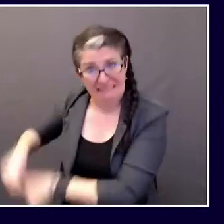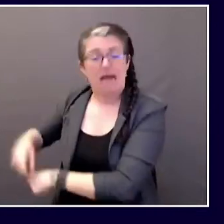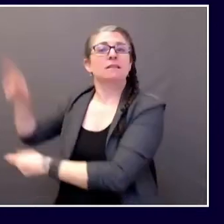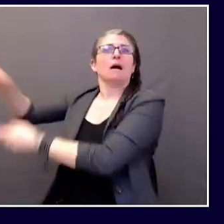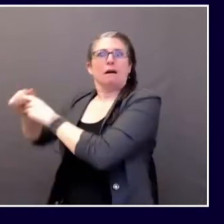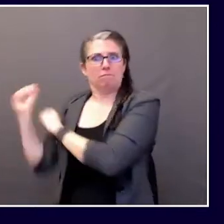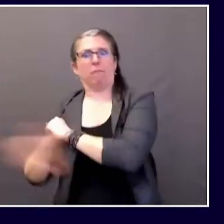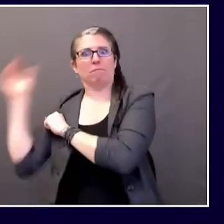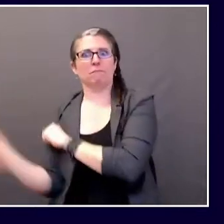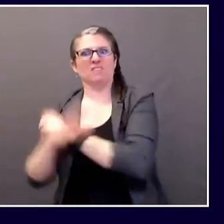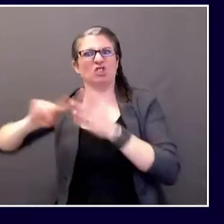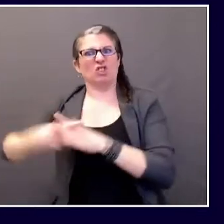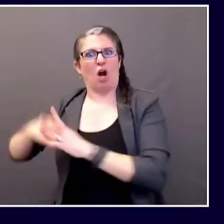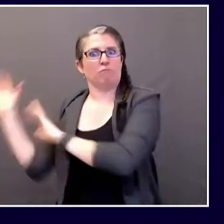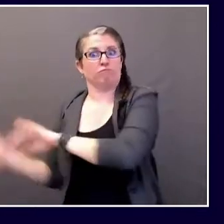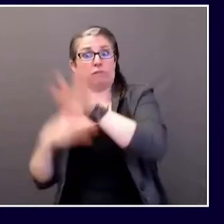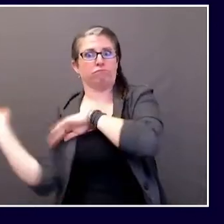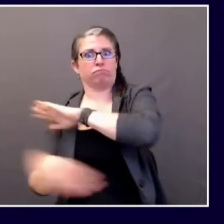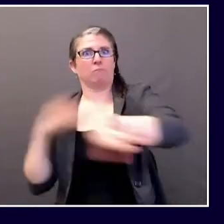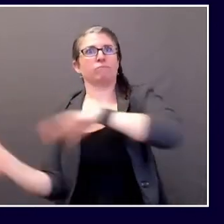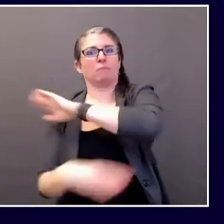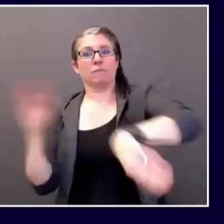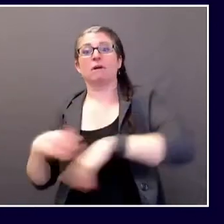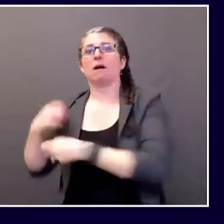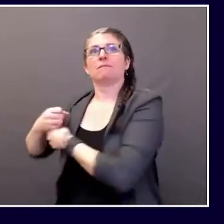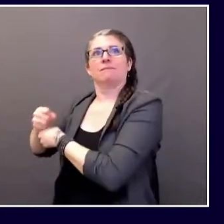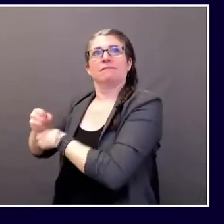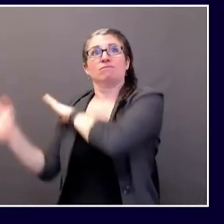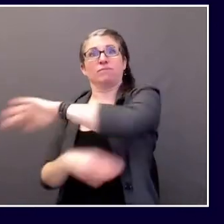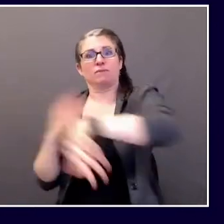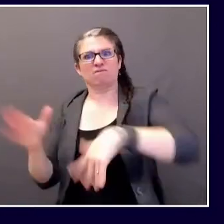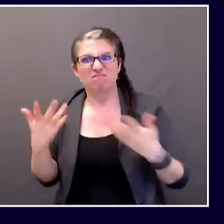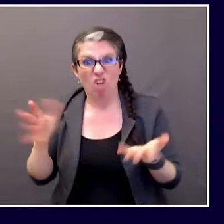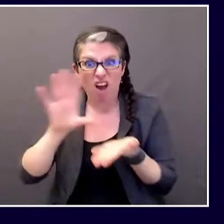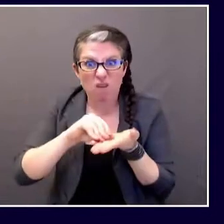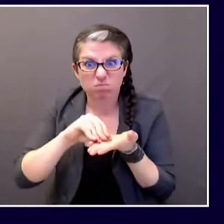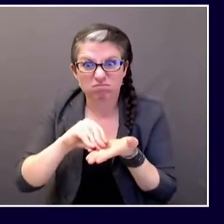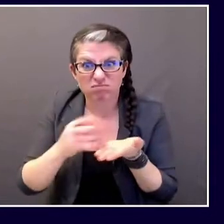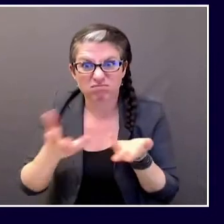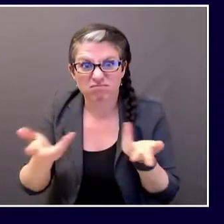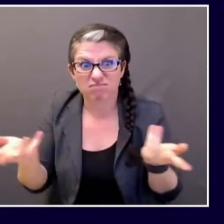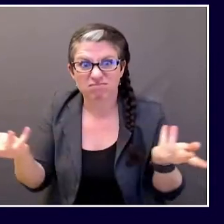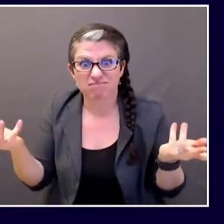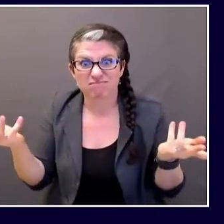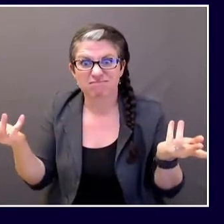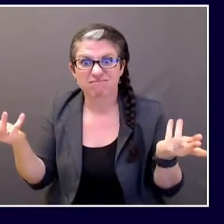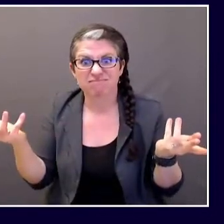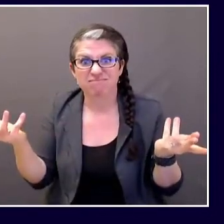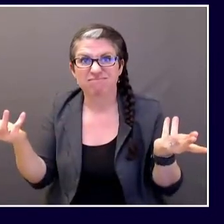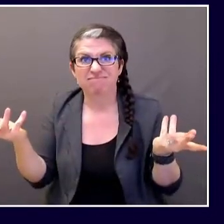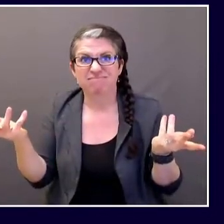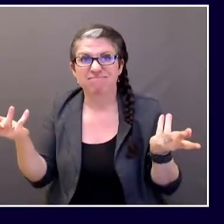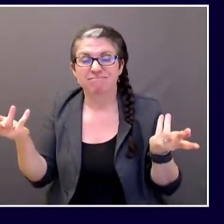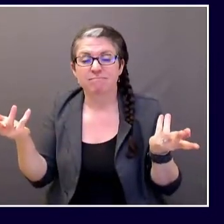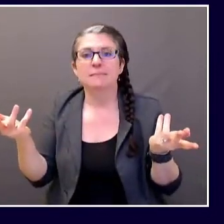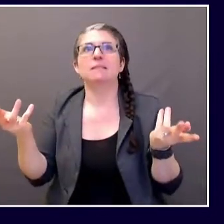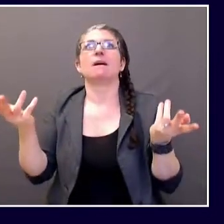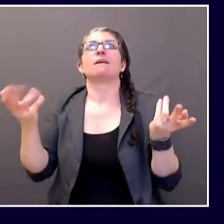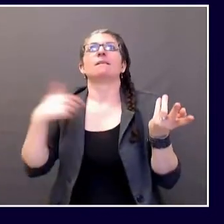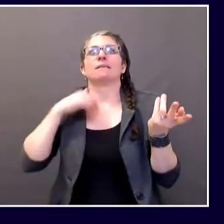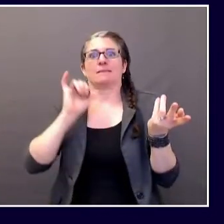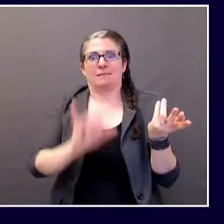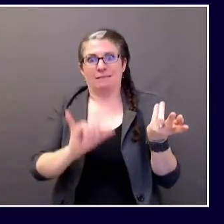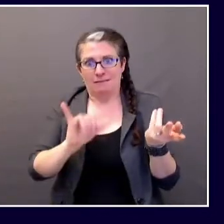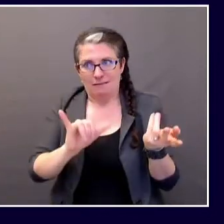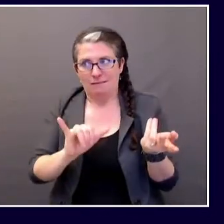more vaccine will be available over the coming weeks. We've been told that the supply of vaccine may drop off as